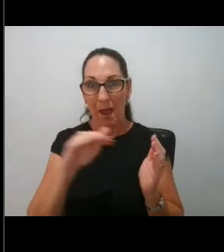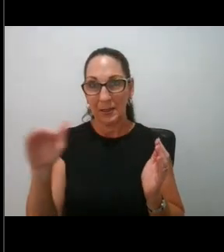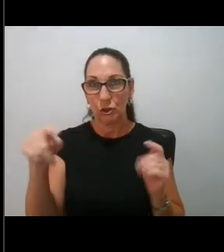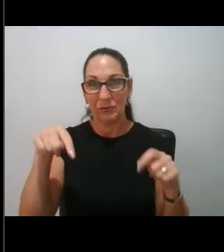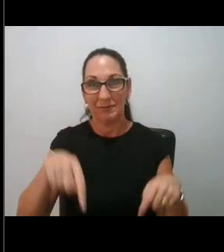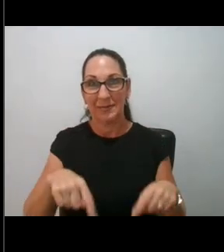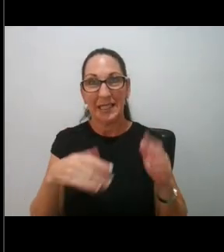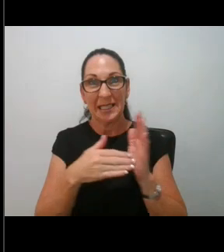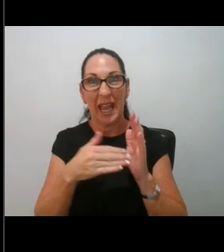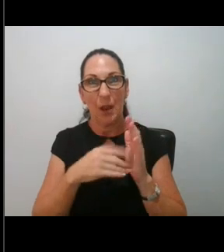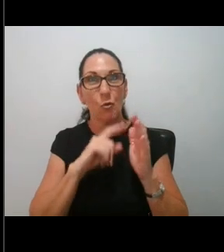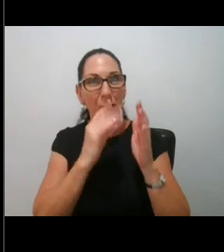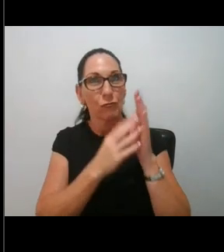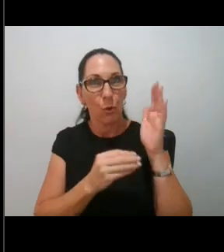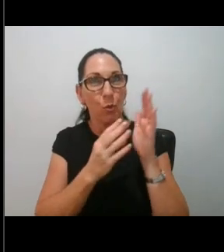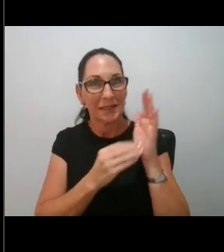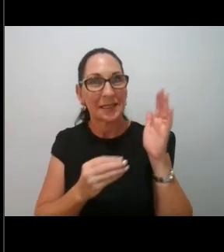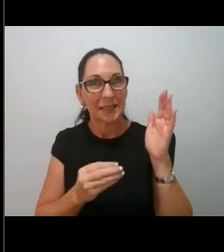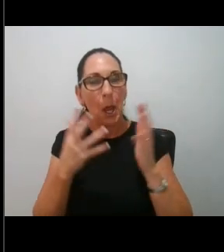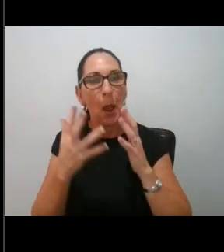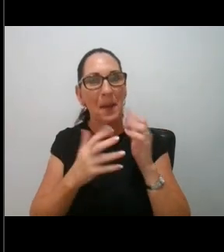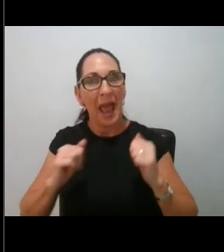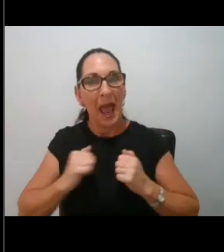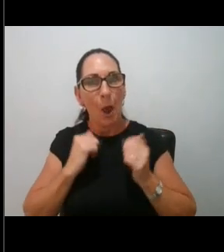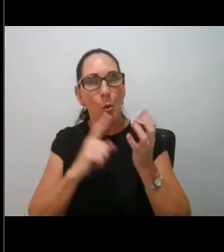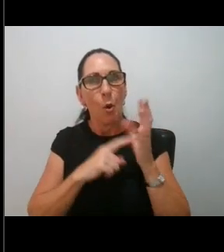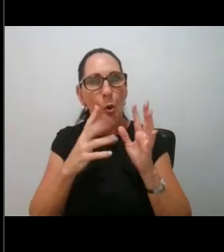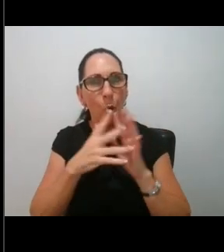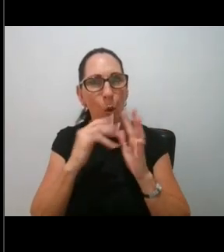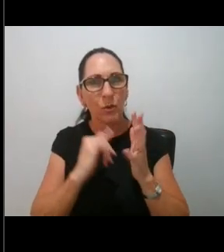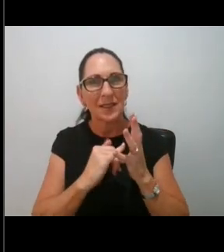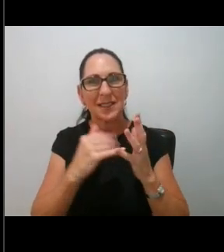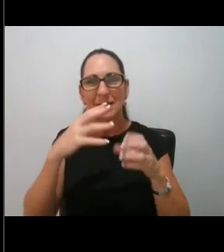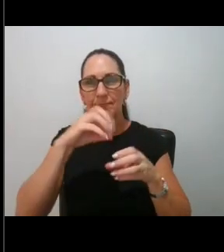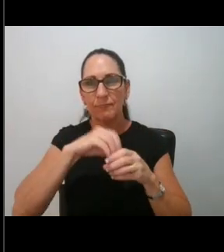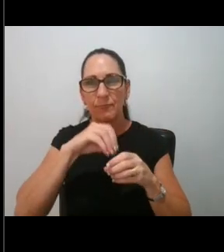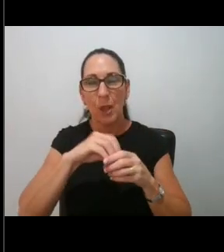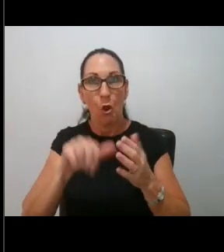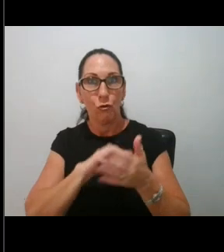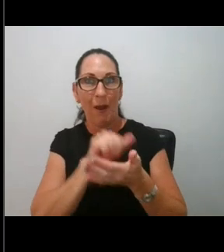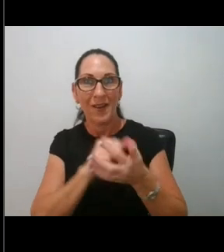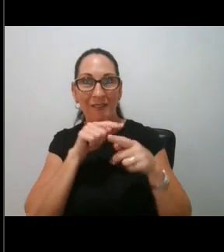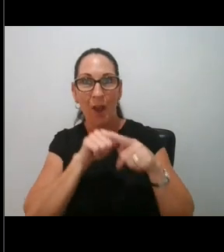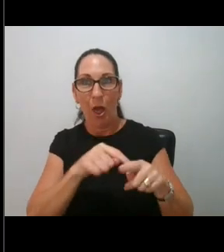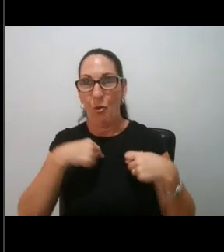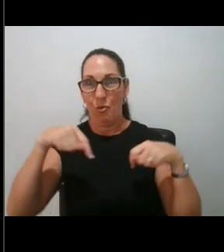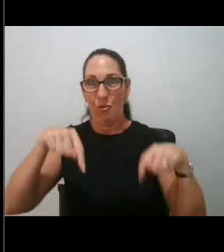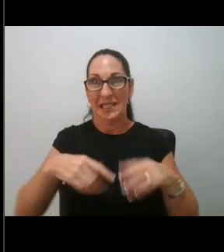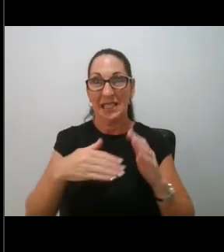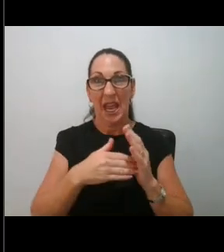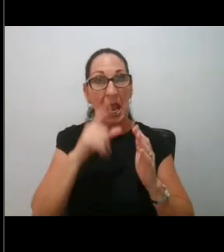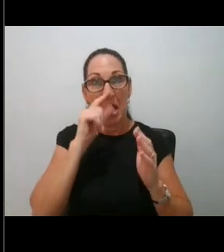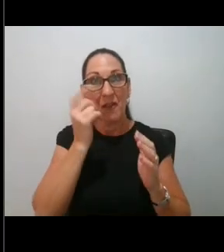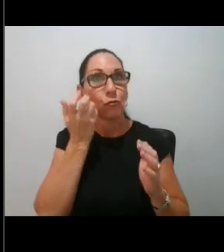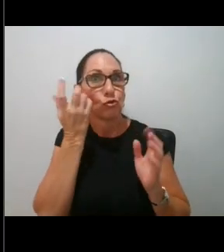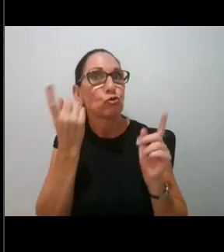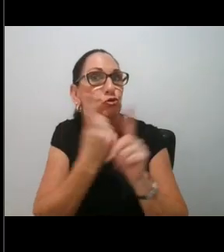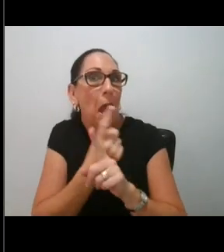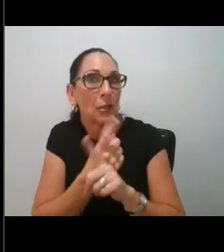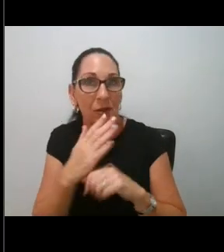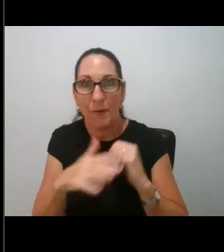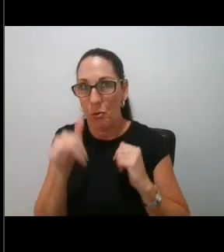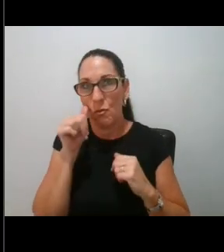being recorded and that the laws and content are accurate on the day of the live presentation and are subject to change. There's more